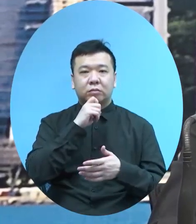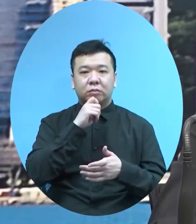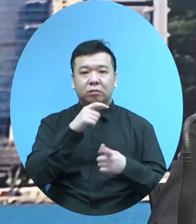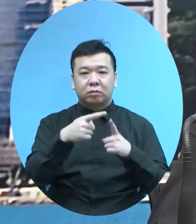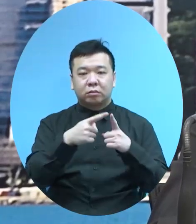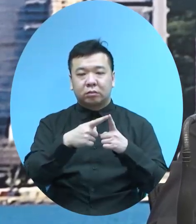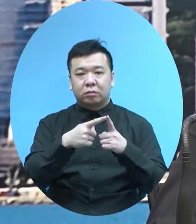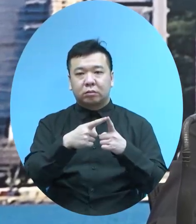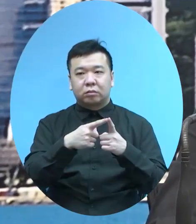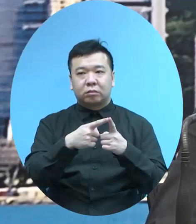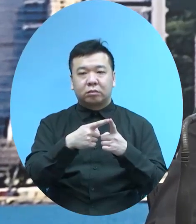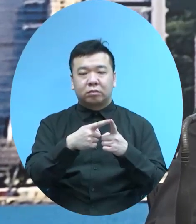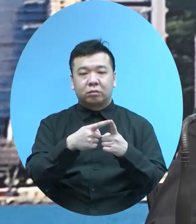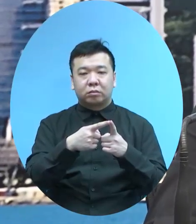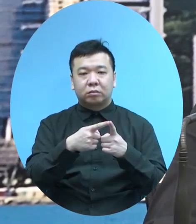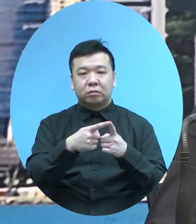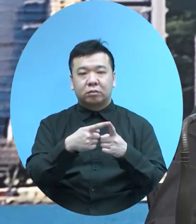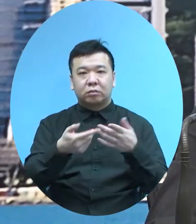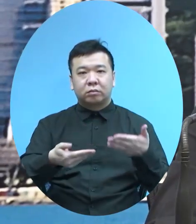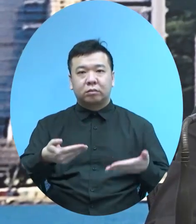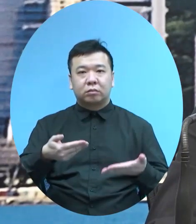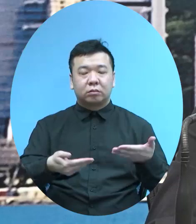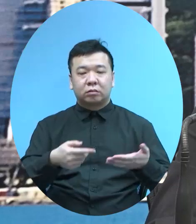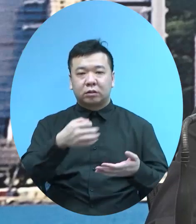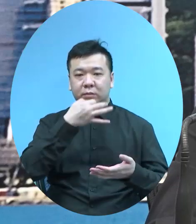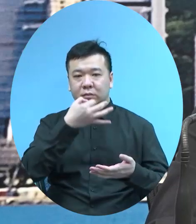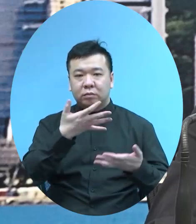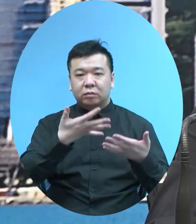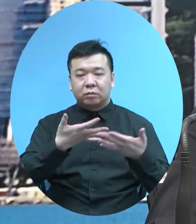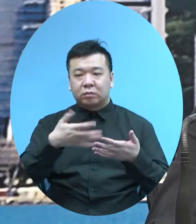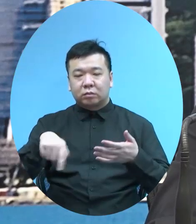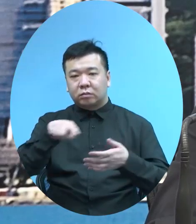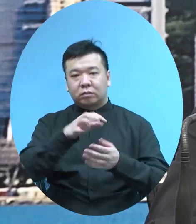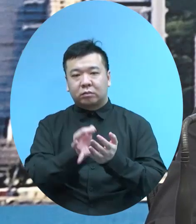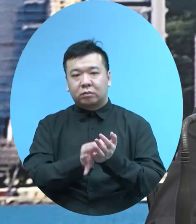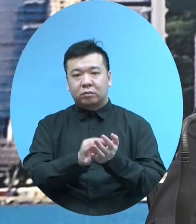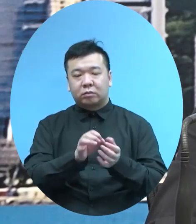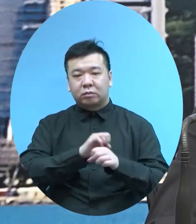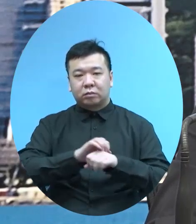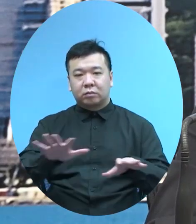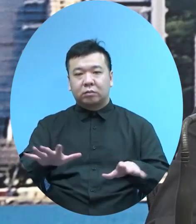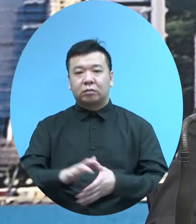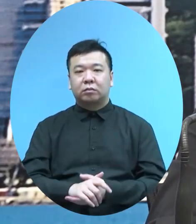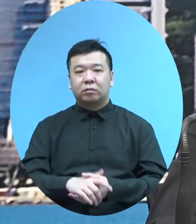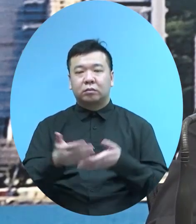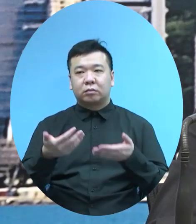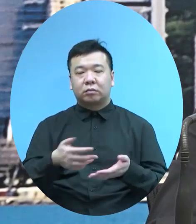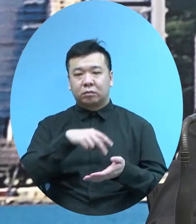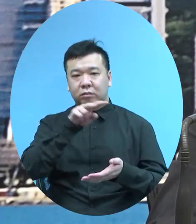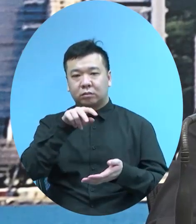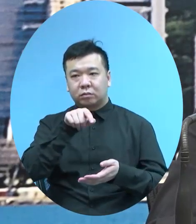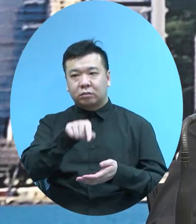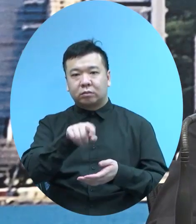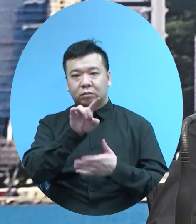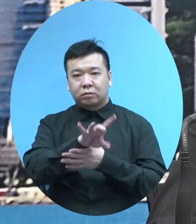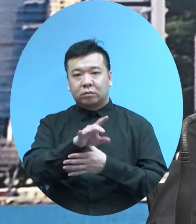environmental contamination possibly. So we can only identify some patients with early onset, but the earliest is only